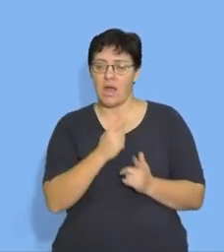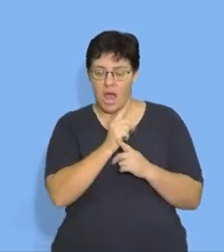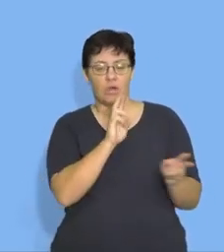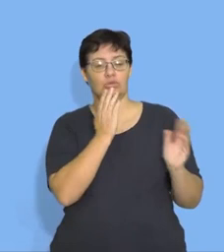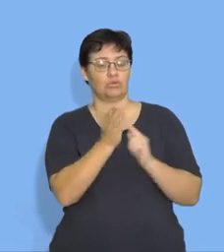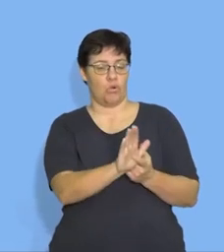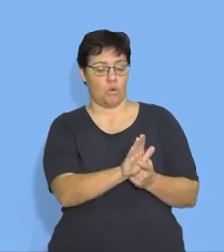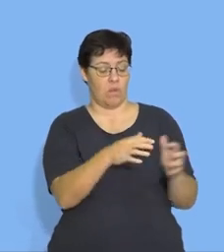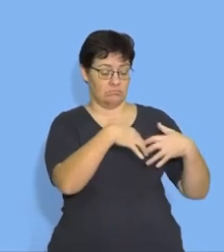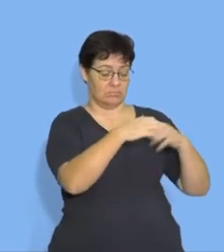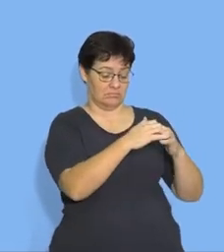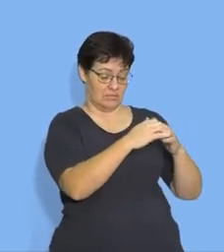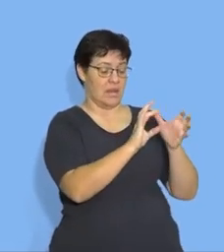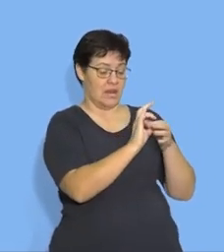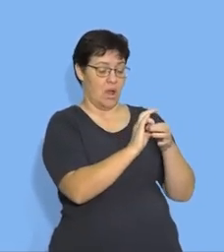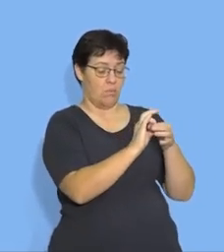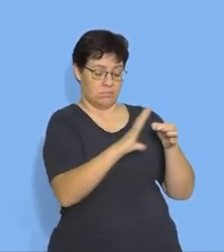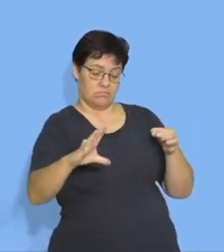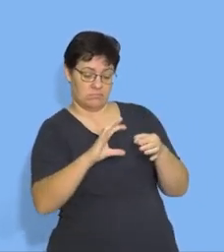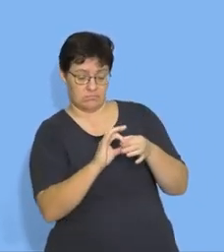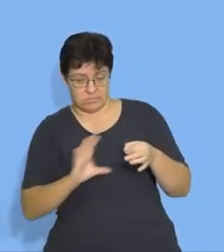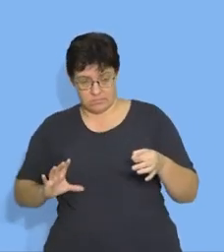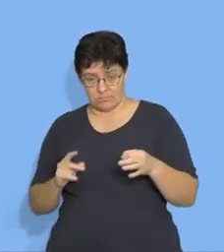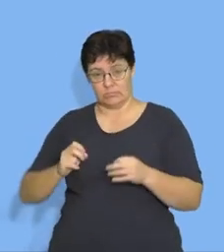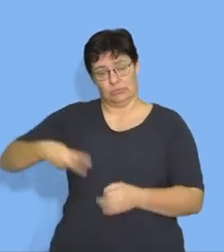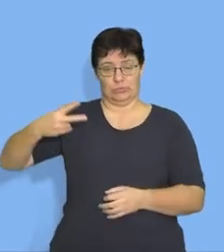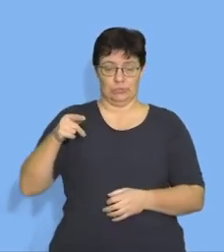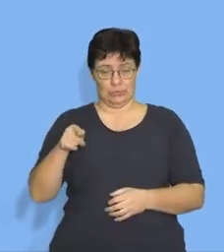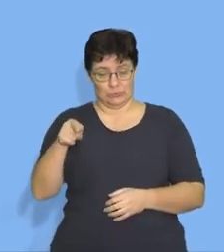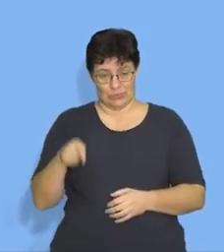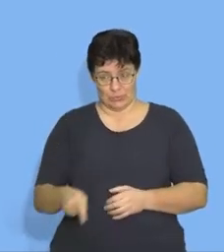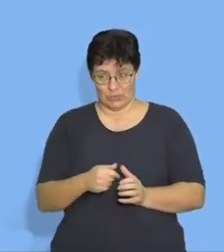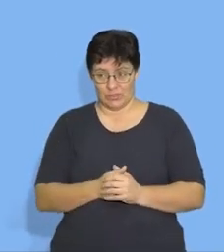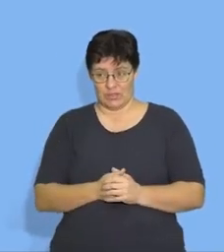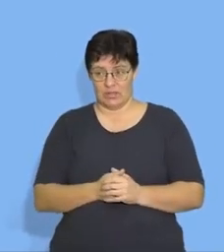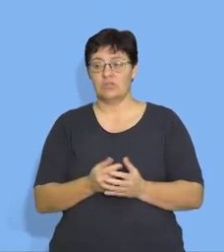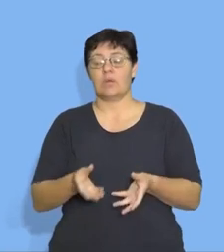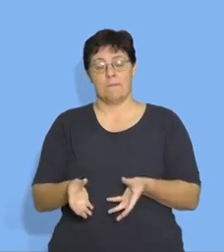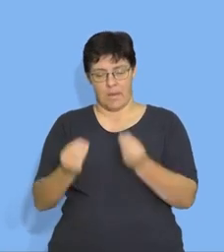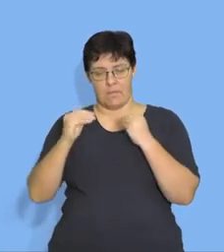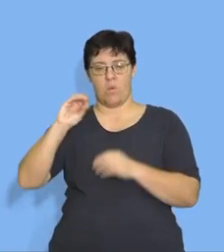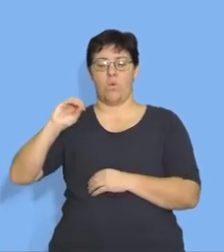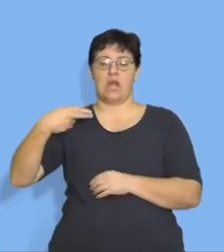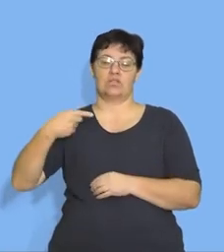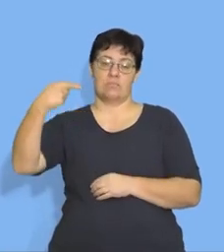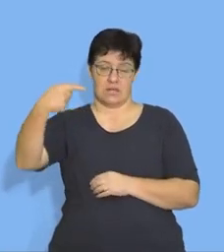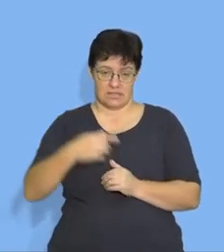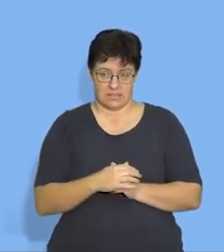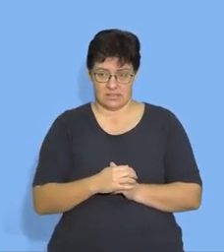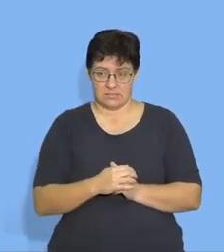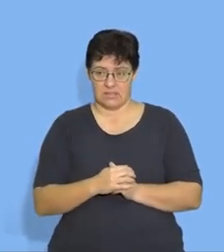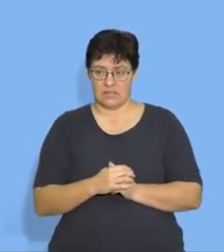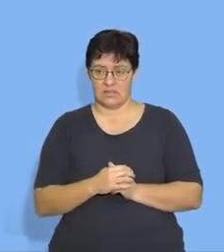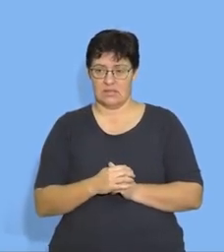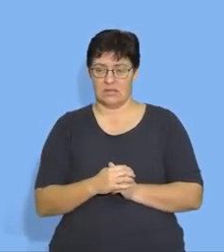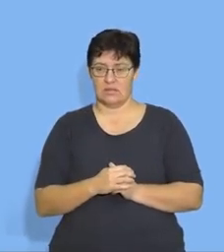how dissociation of a base occurs, so that at the end of the day, we can get our hydroxide ion, okay? Now, take